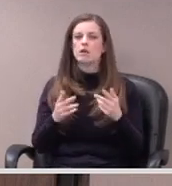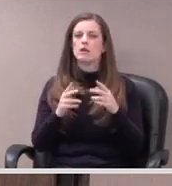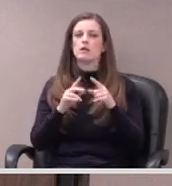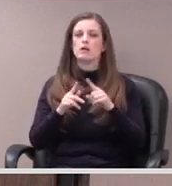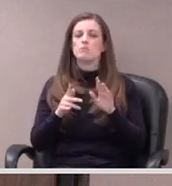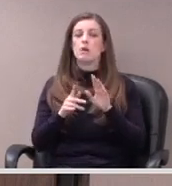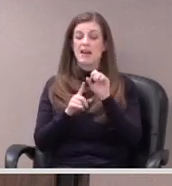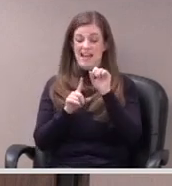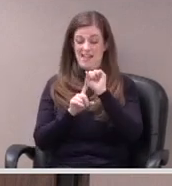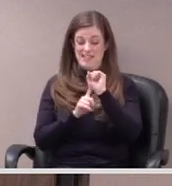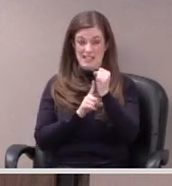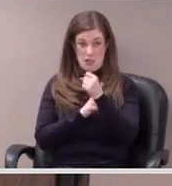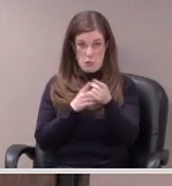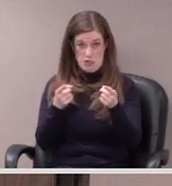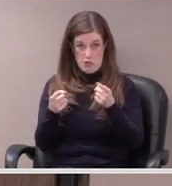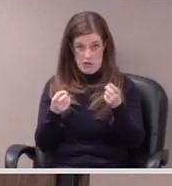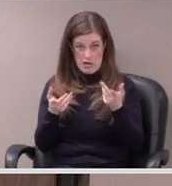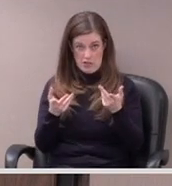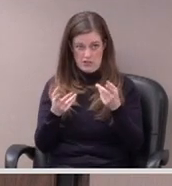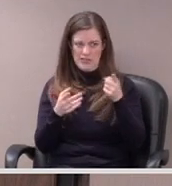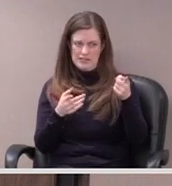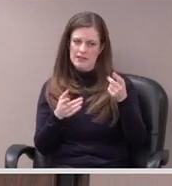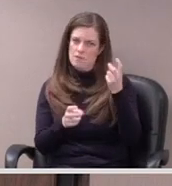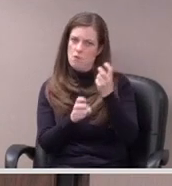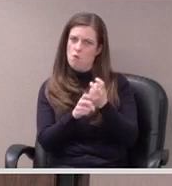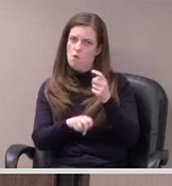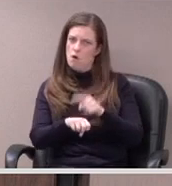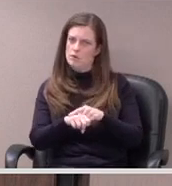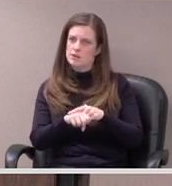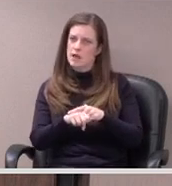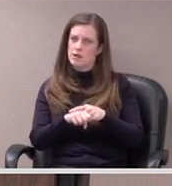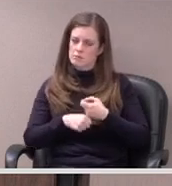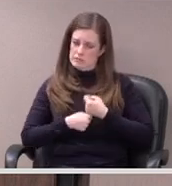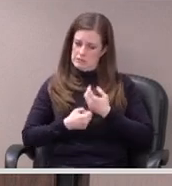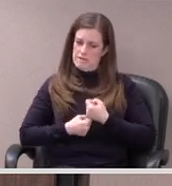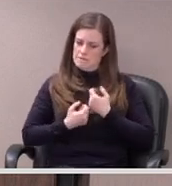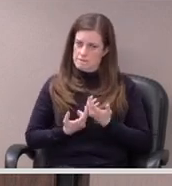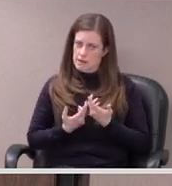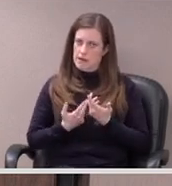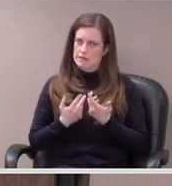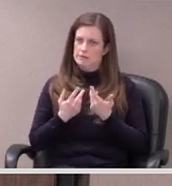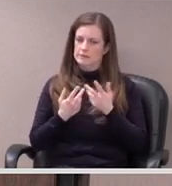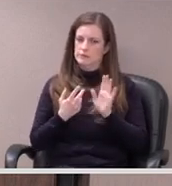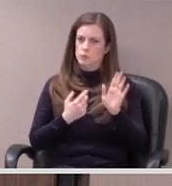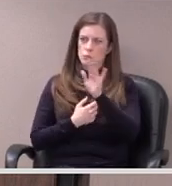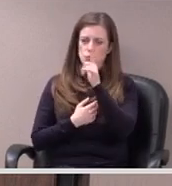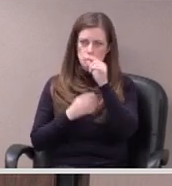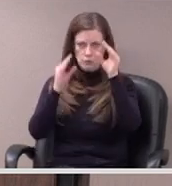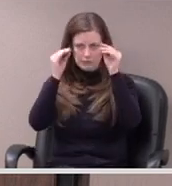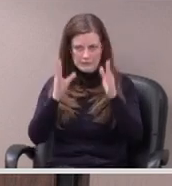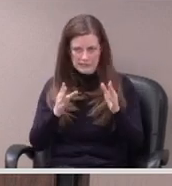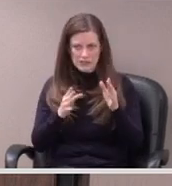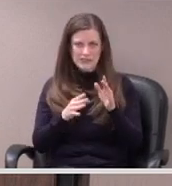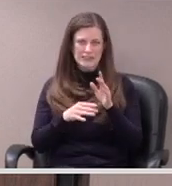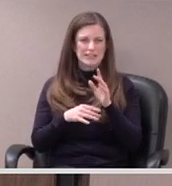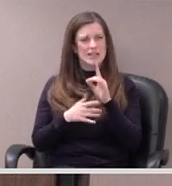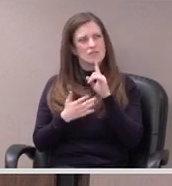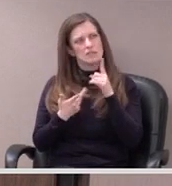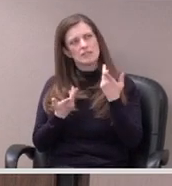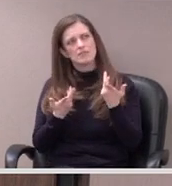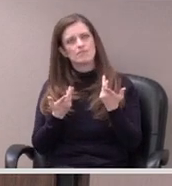of how the situation was handled, he's having a hard time confiding in teachers that necessarily